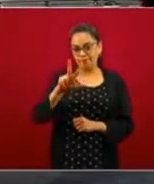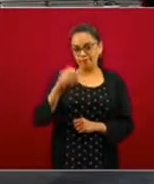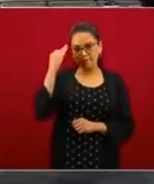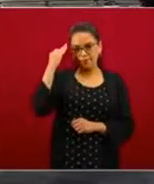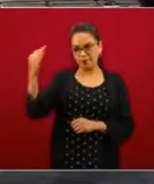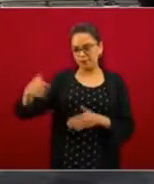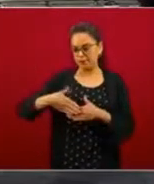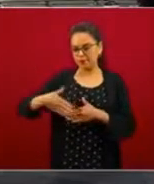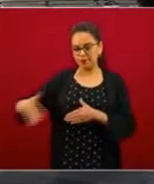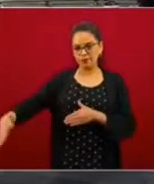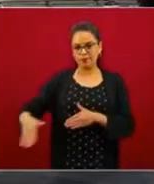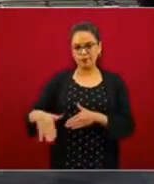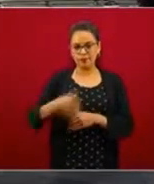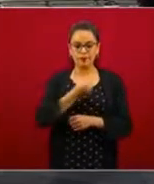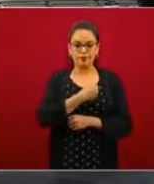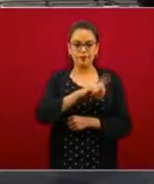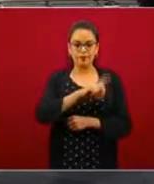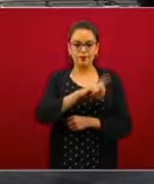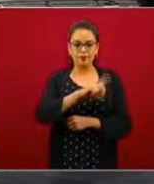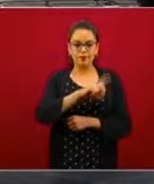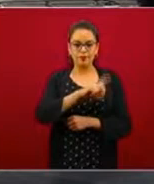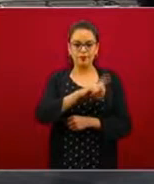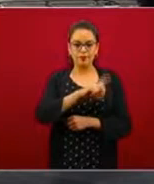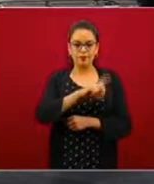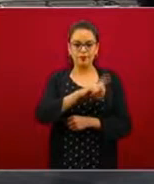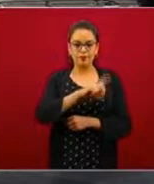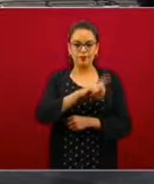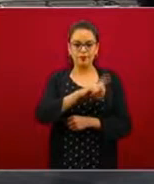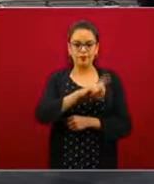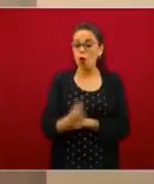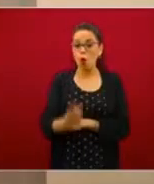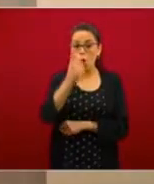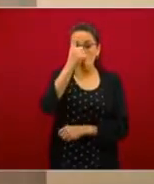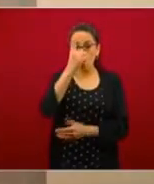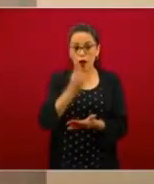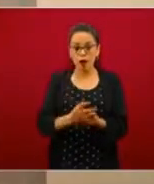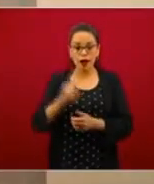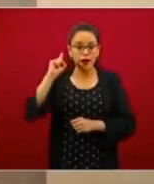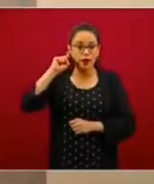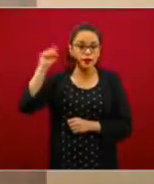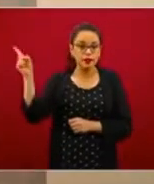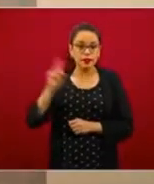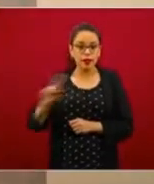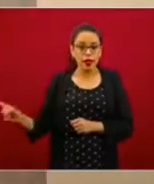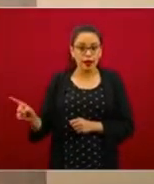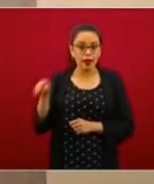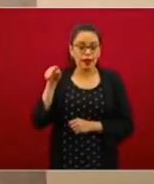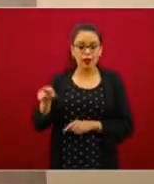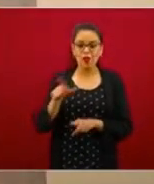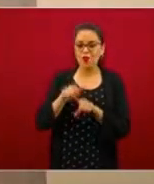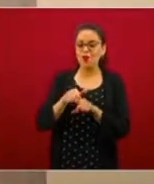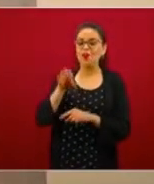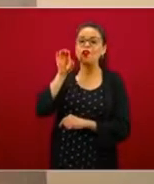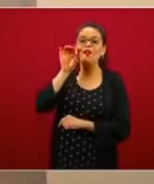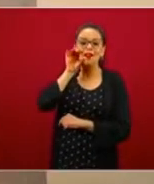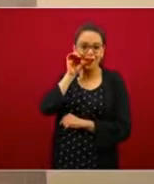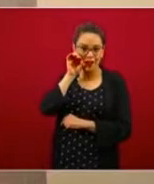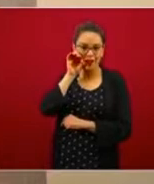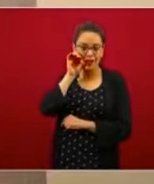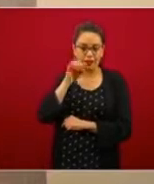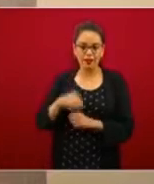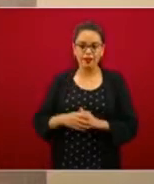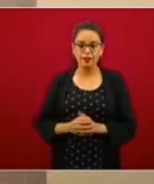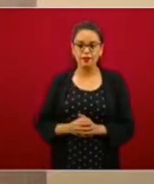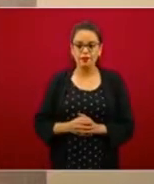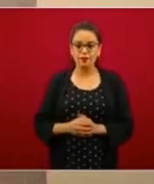left, Saturday, May the 30th, and hopefully we'll take Sunday the 31st. Even though it's not